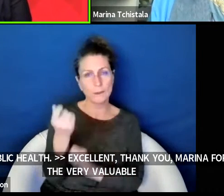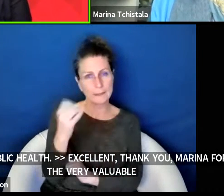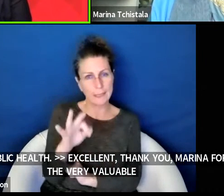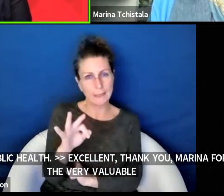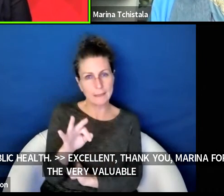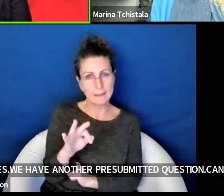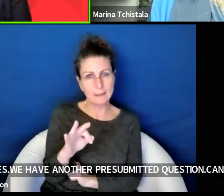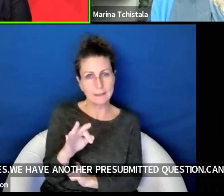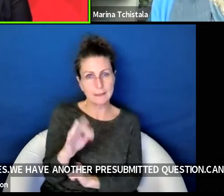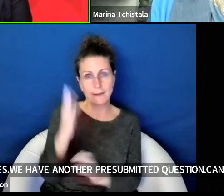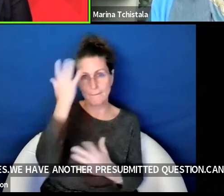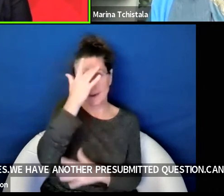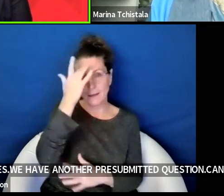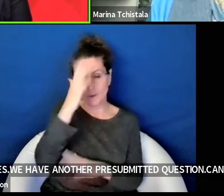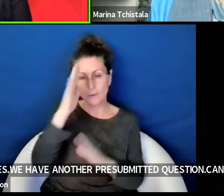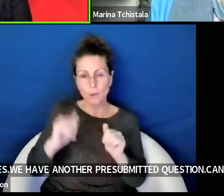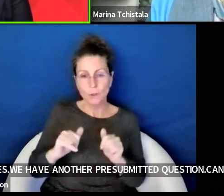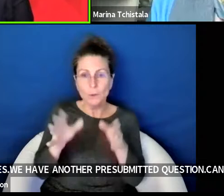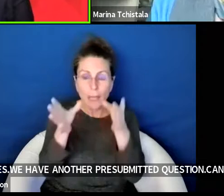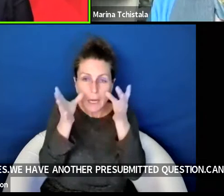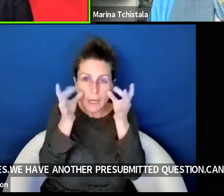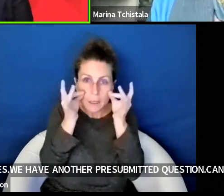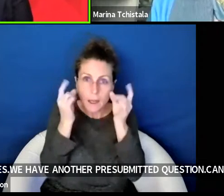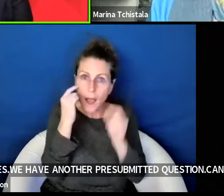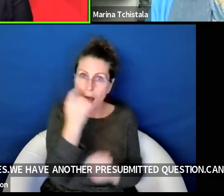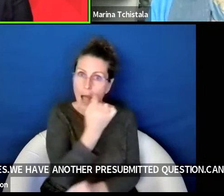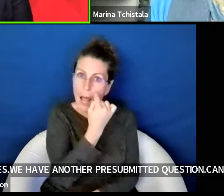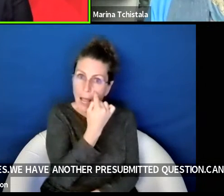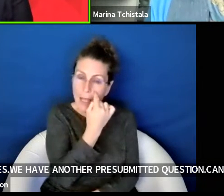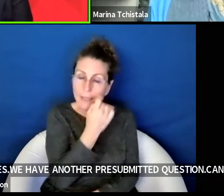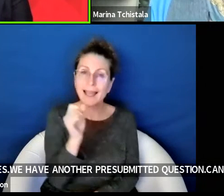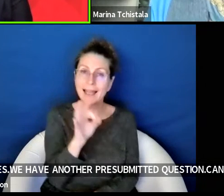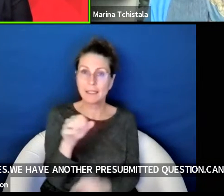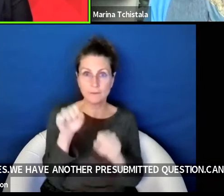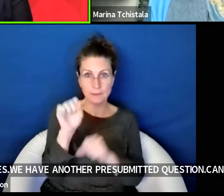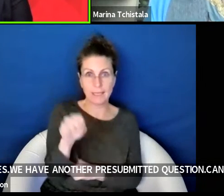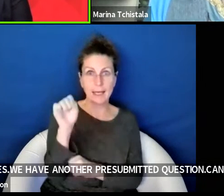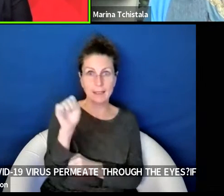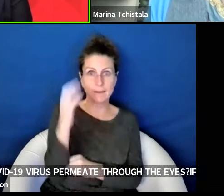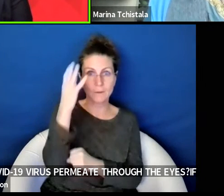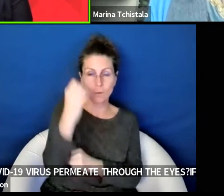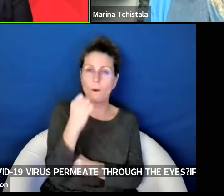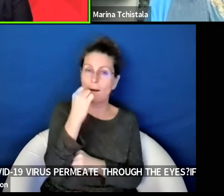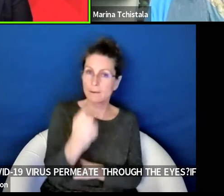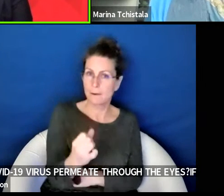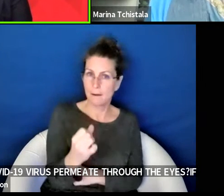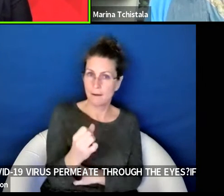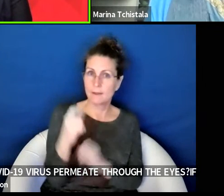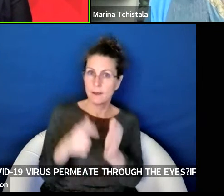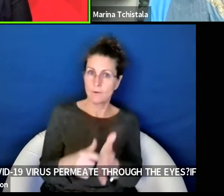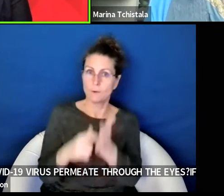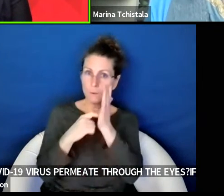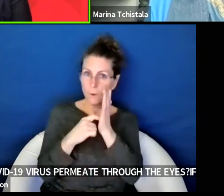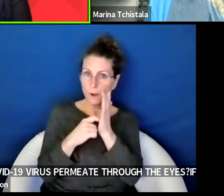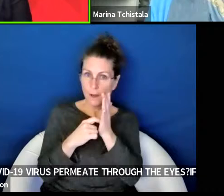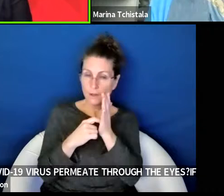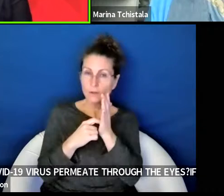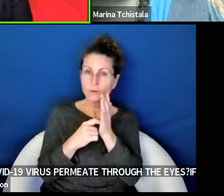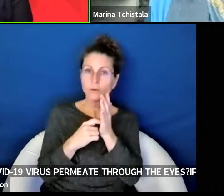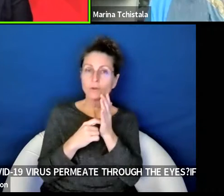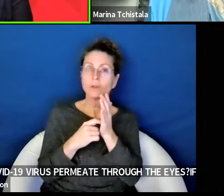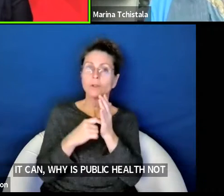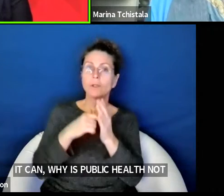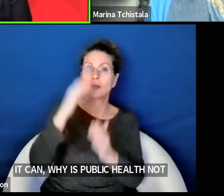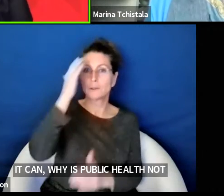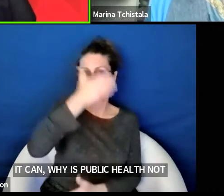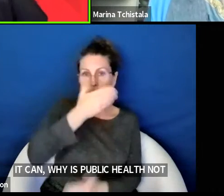the eyes? If it can, why is public health not mandating the use of face shields